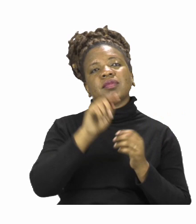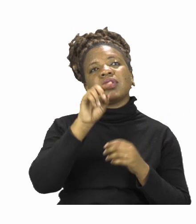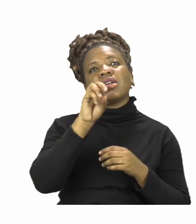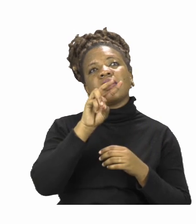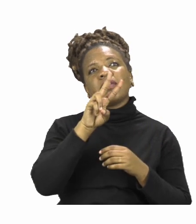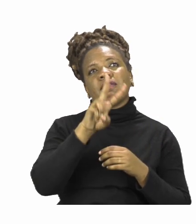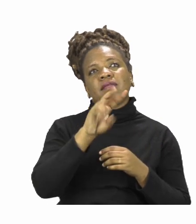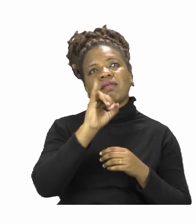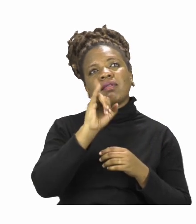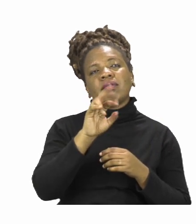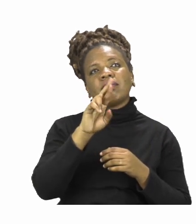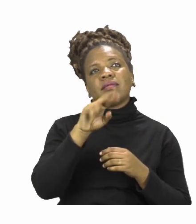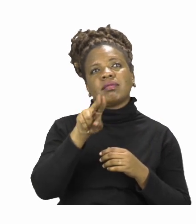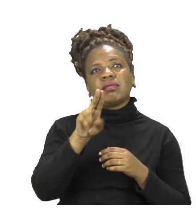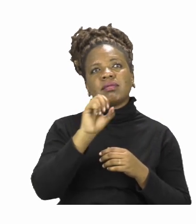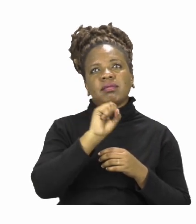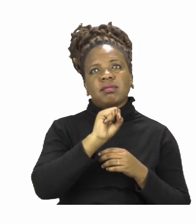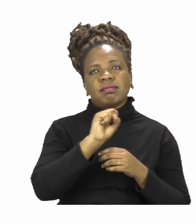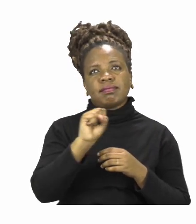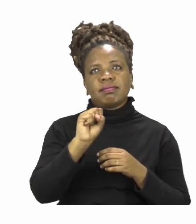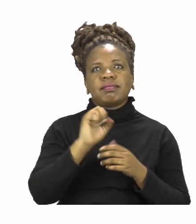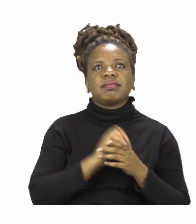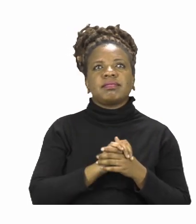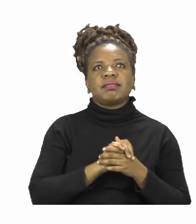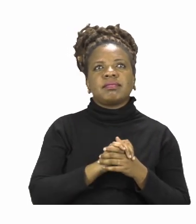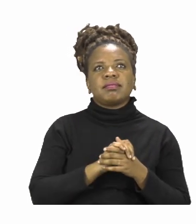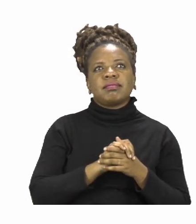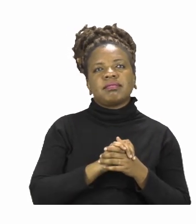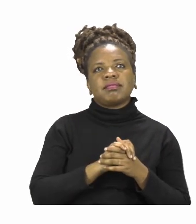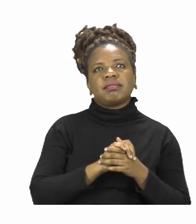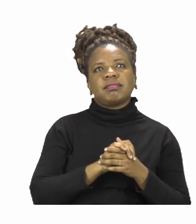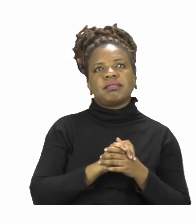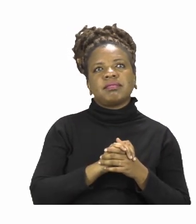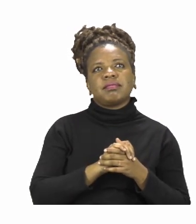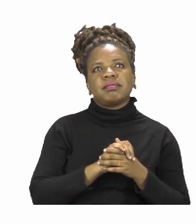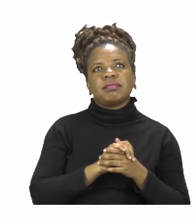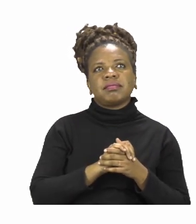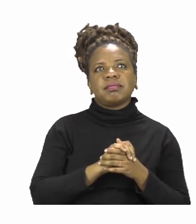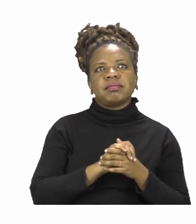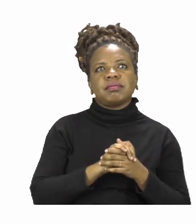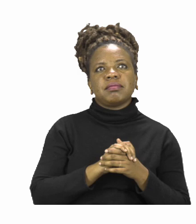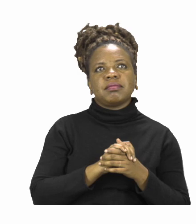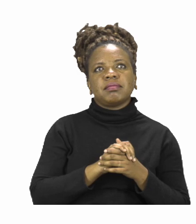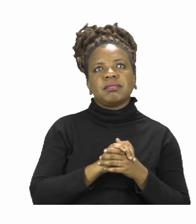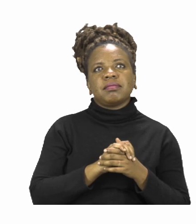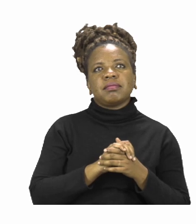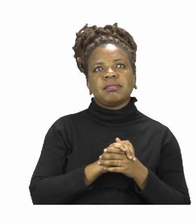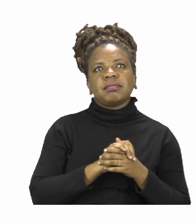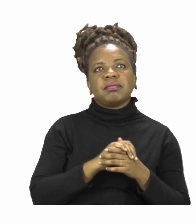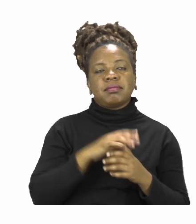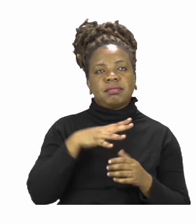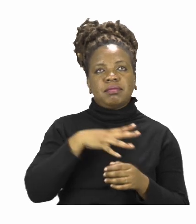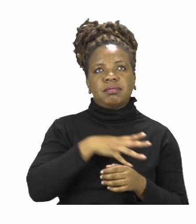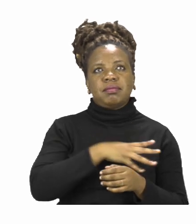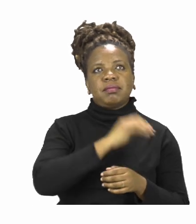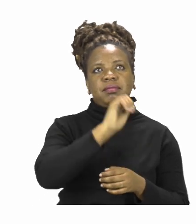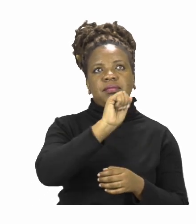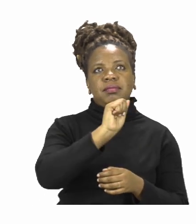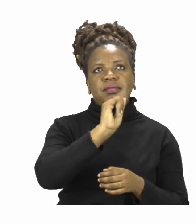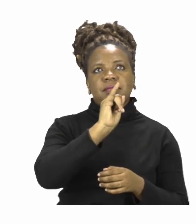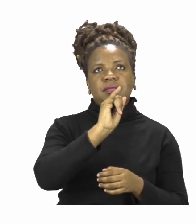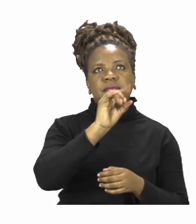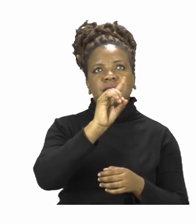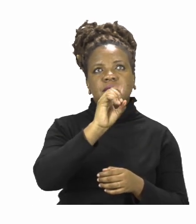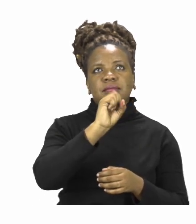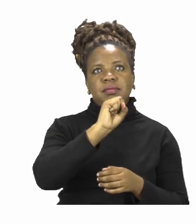is immunodeficiency, and the V is virus. The word AIDS is also